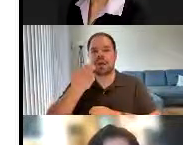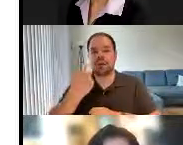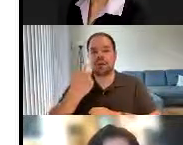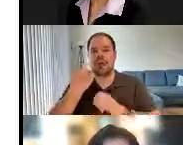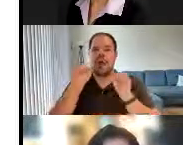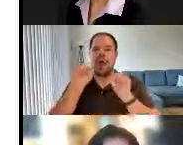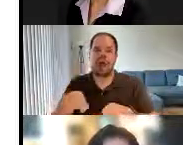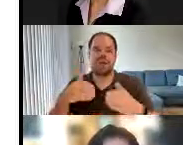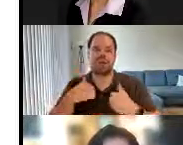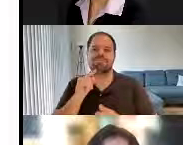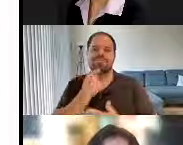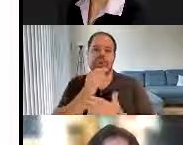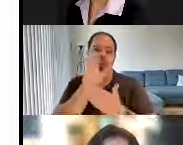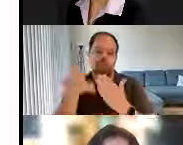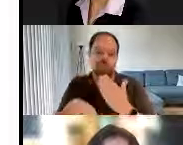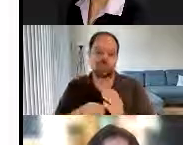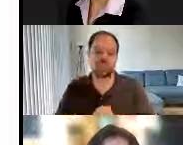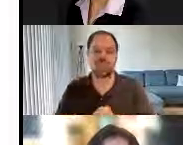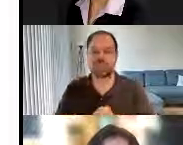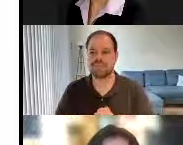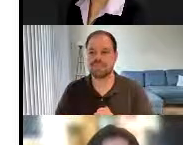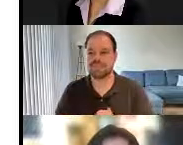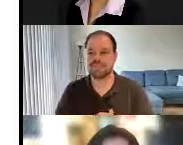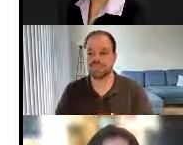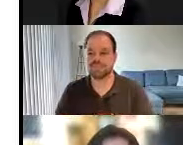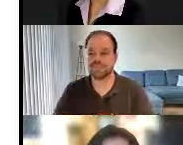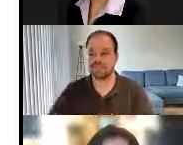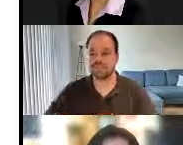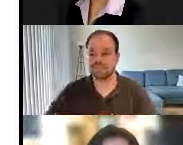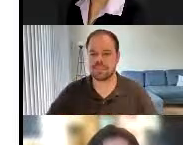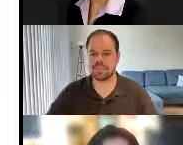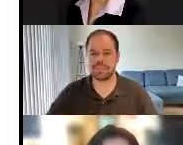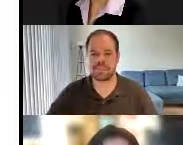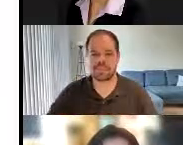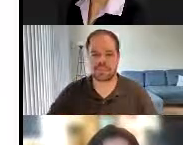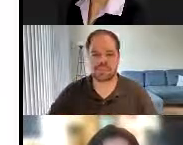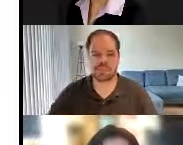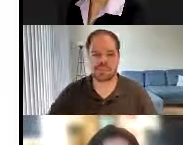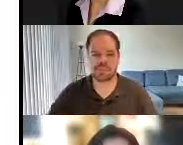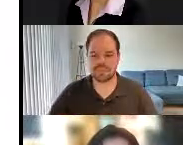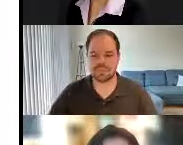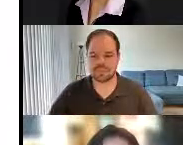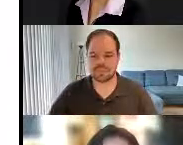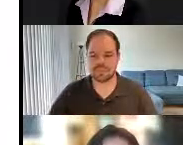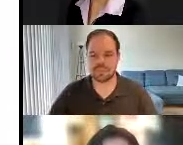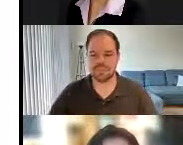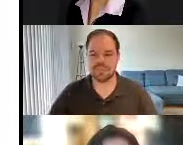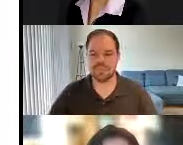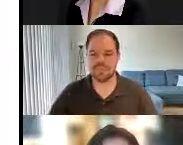pandemic. There are so many compounding factors here that can have serious consequences for these individuals.